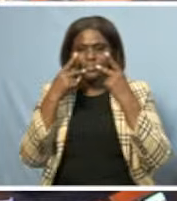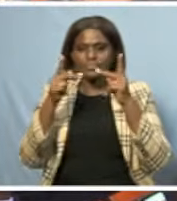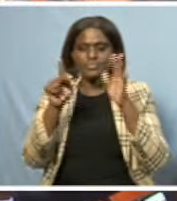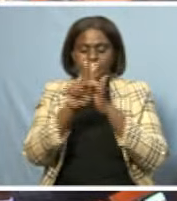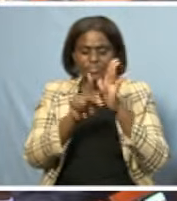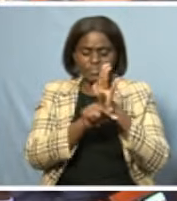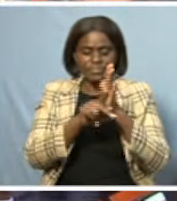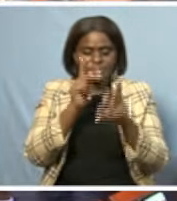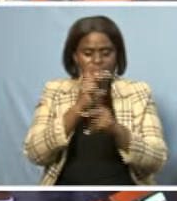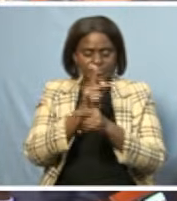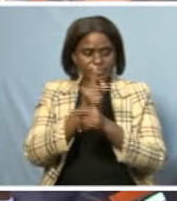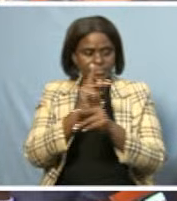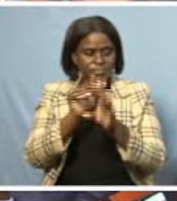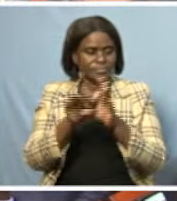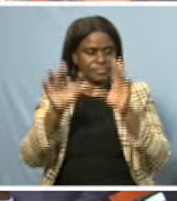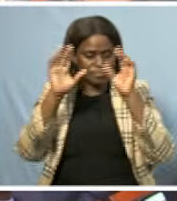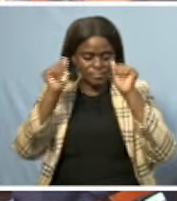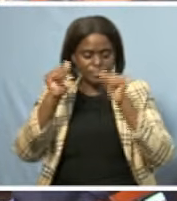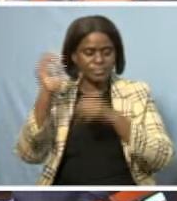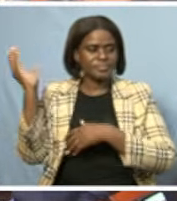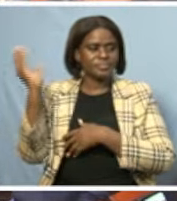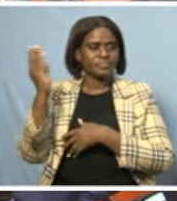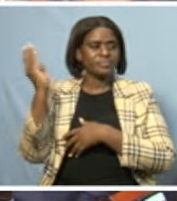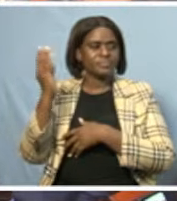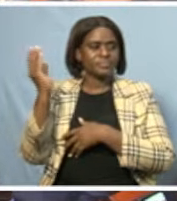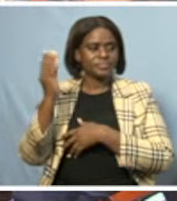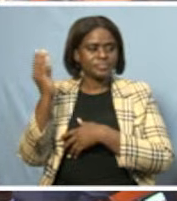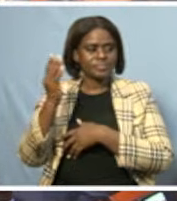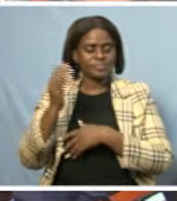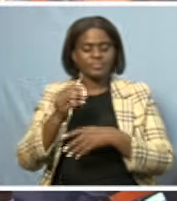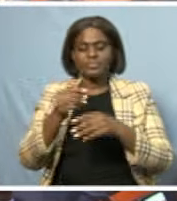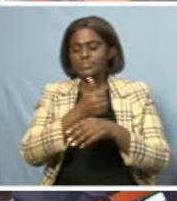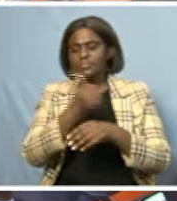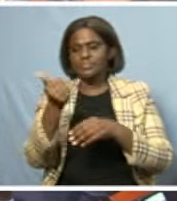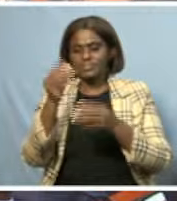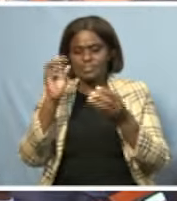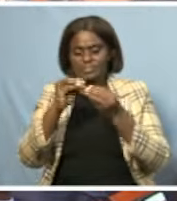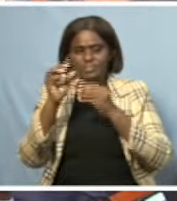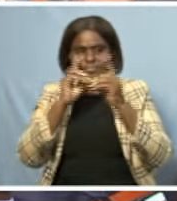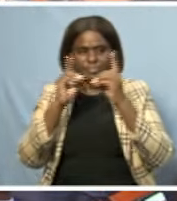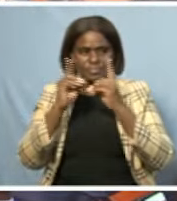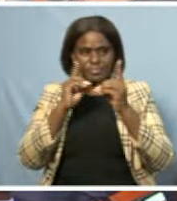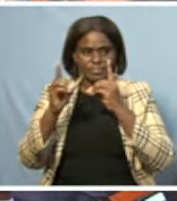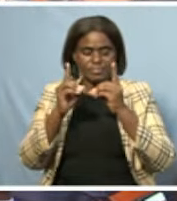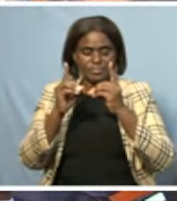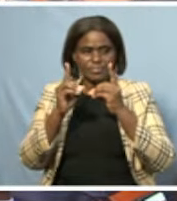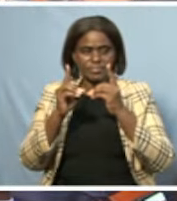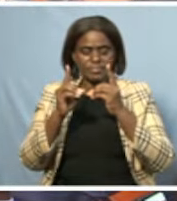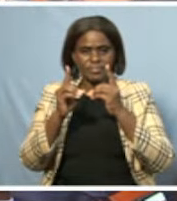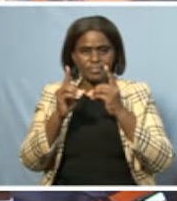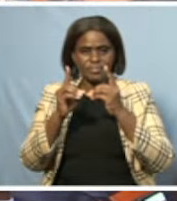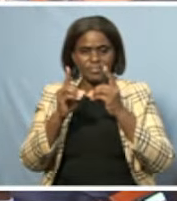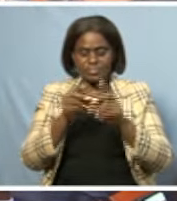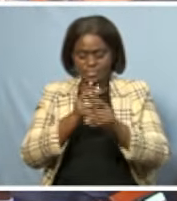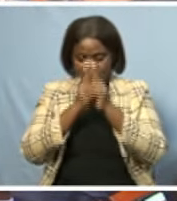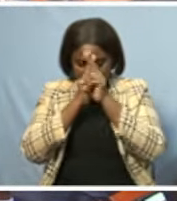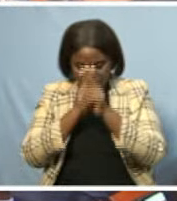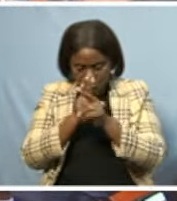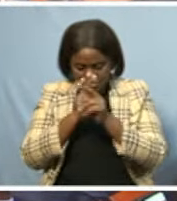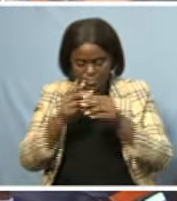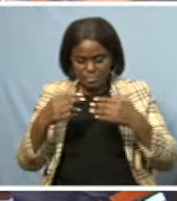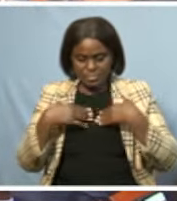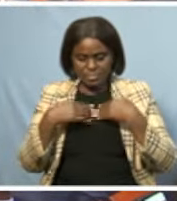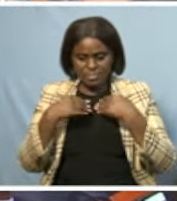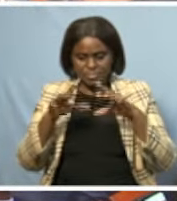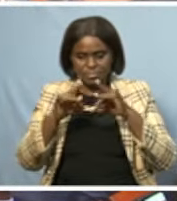policy contained in the President's address. Any further debate? The Honorable